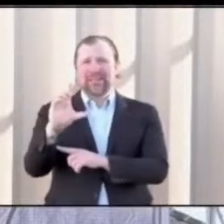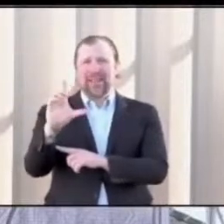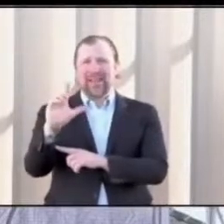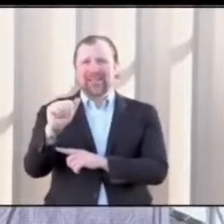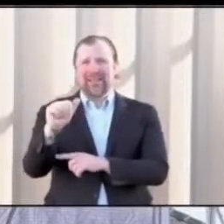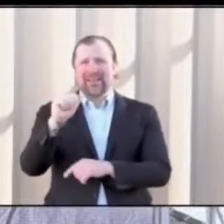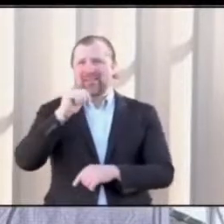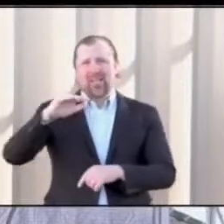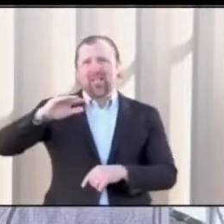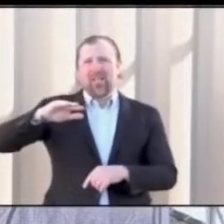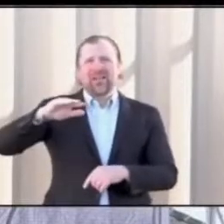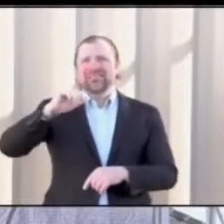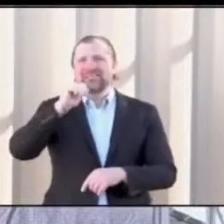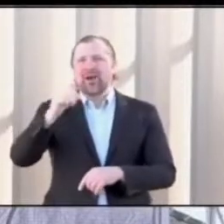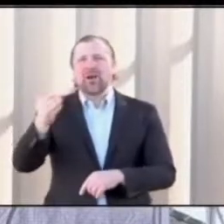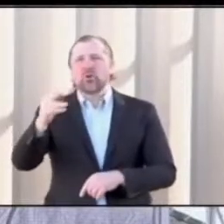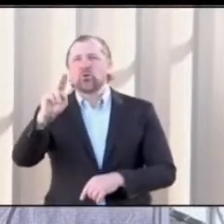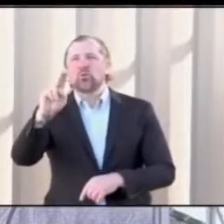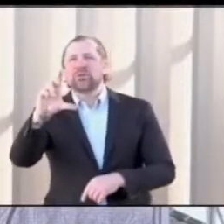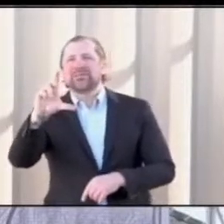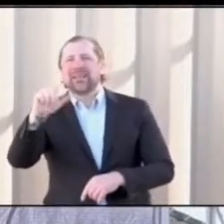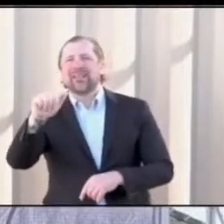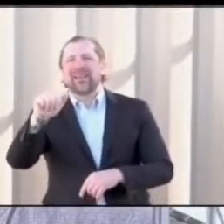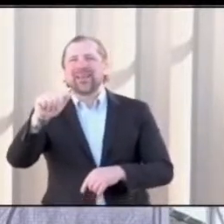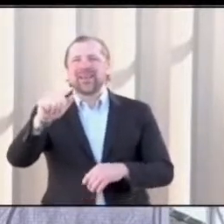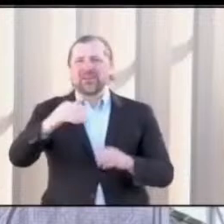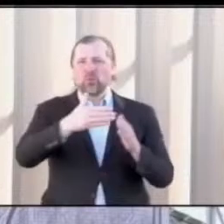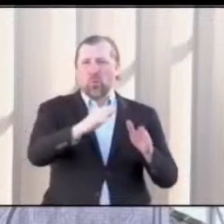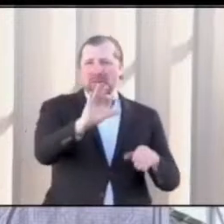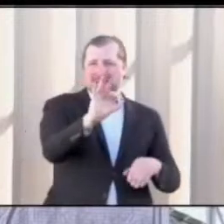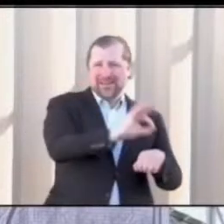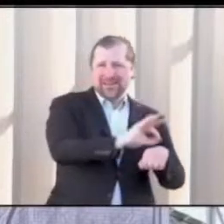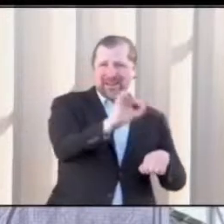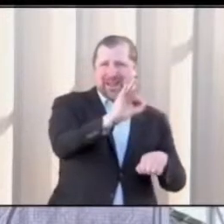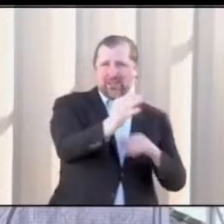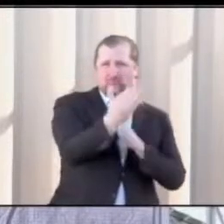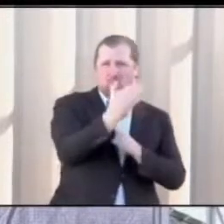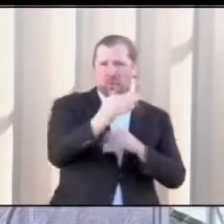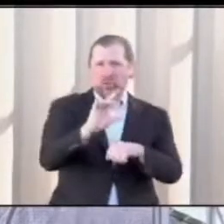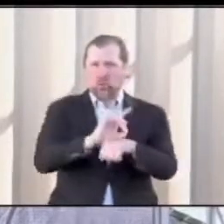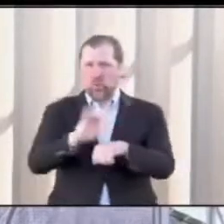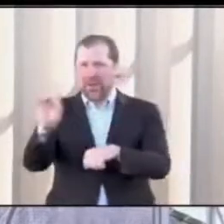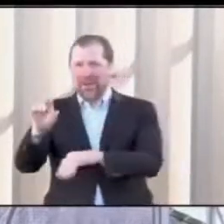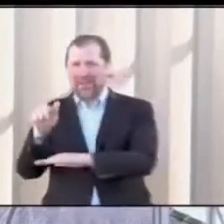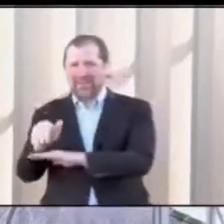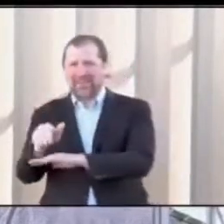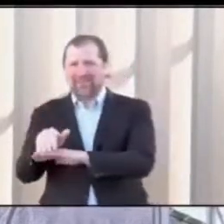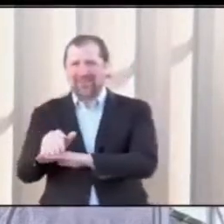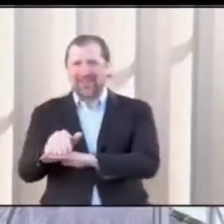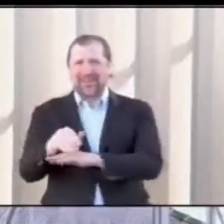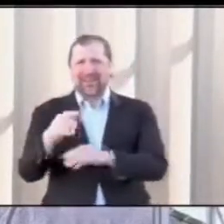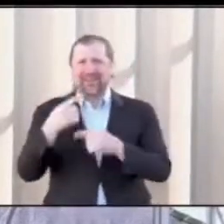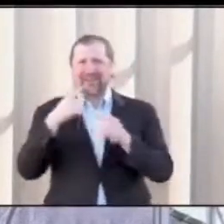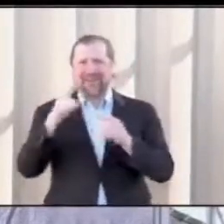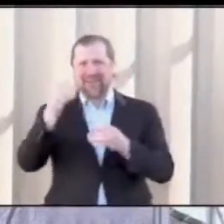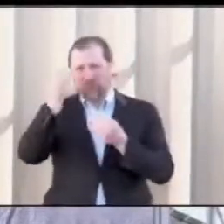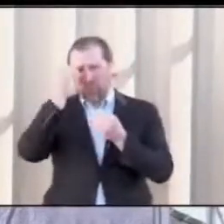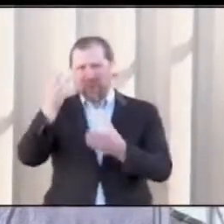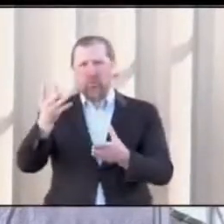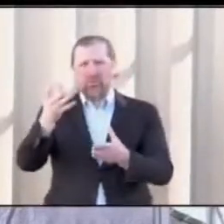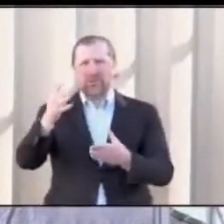the UCLA campus. It's open from 9 a.m. to 8 p.m. And finally, to get information, you can go